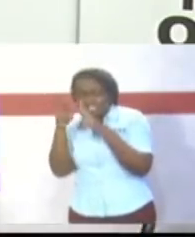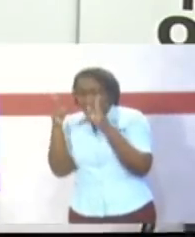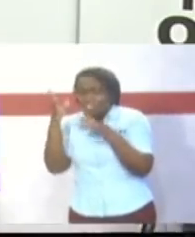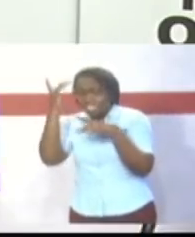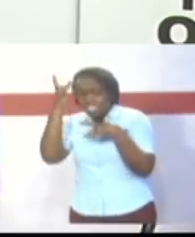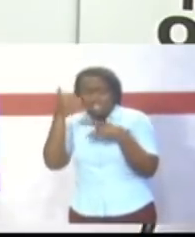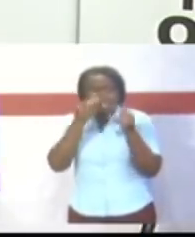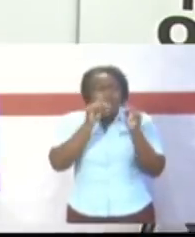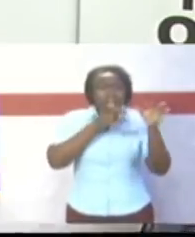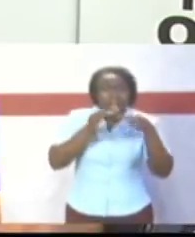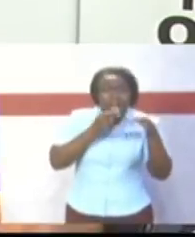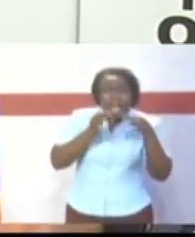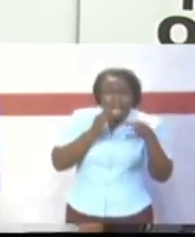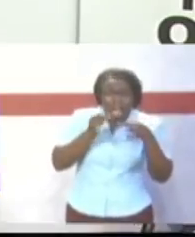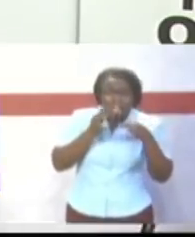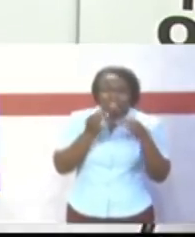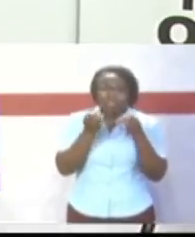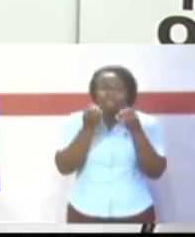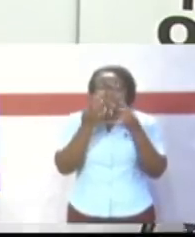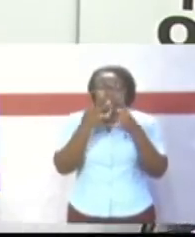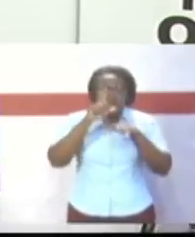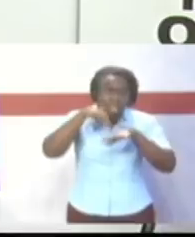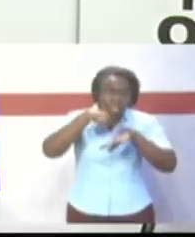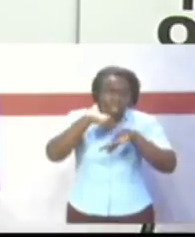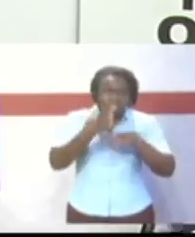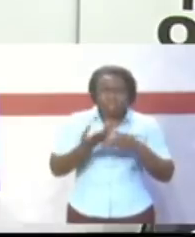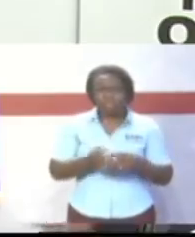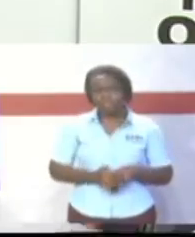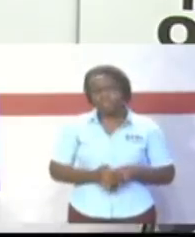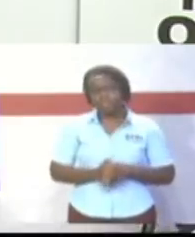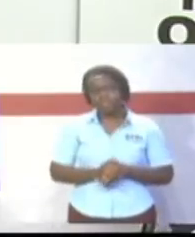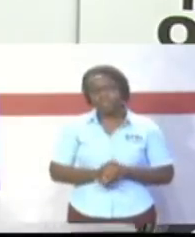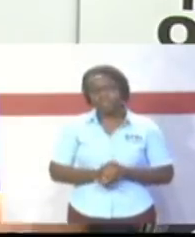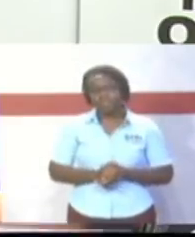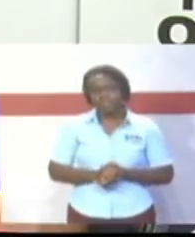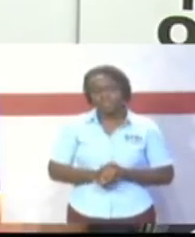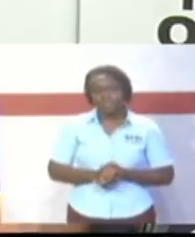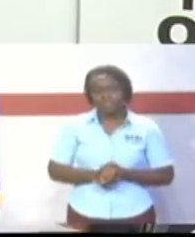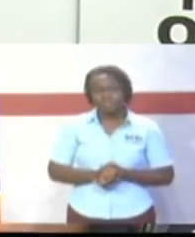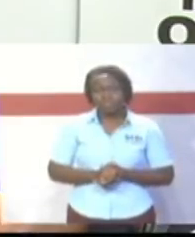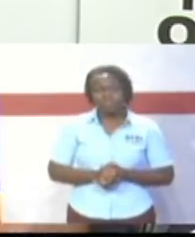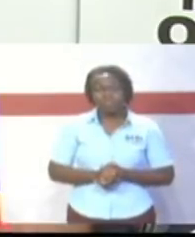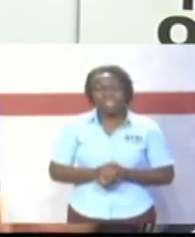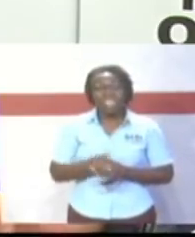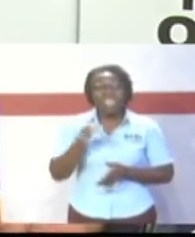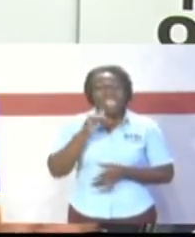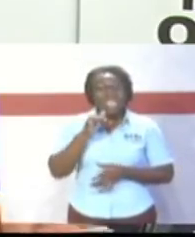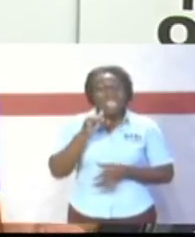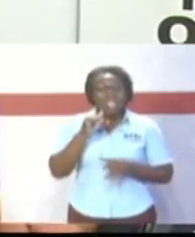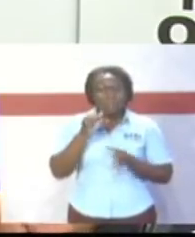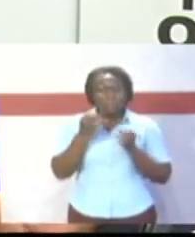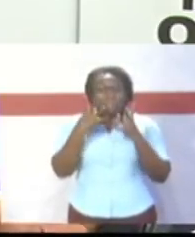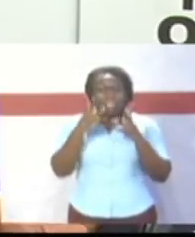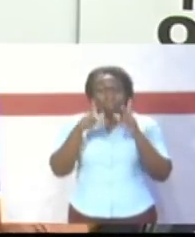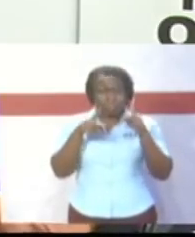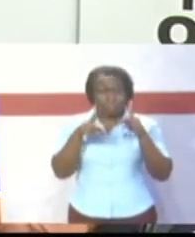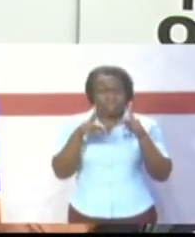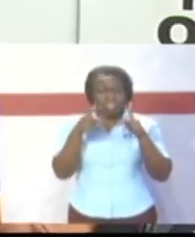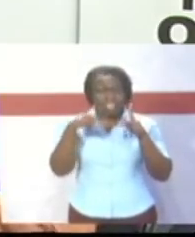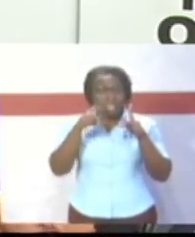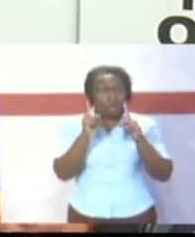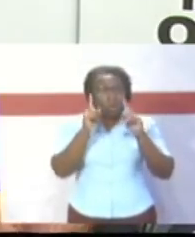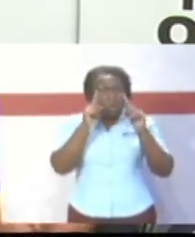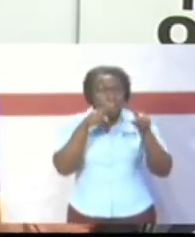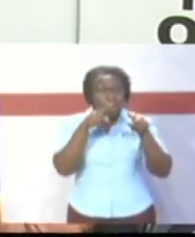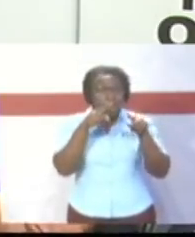cases, these efforts, as yesterday, are unsuccessful and patients continue to present too late and often decreasing their chances